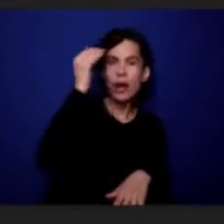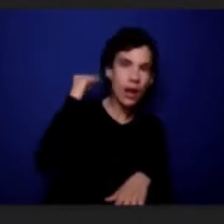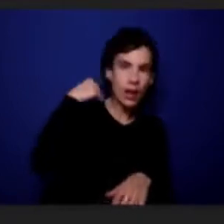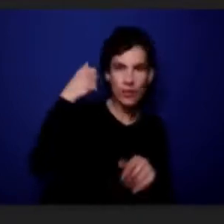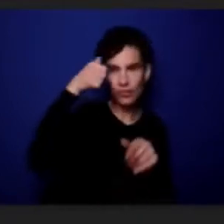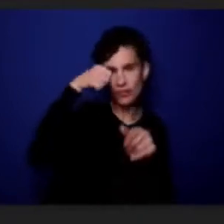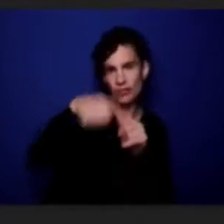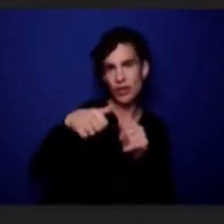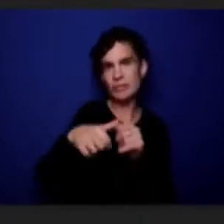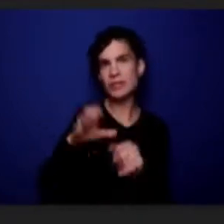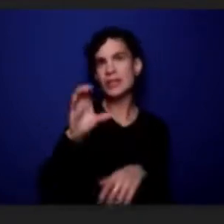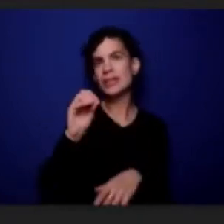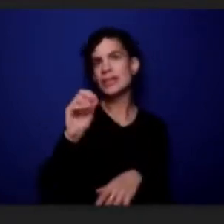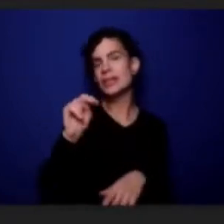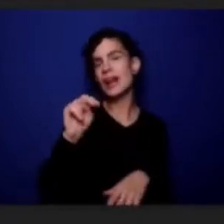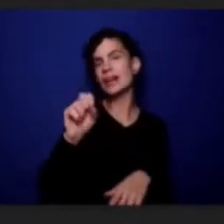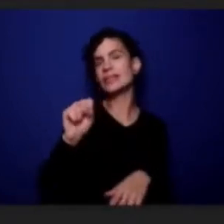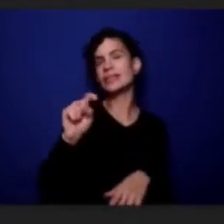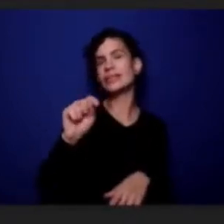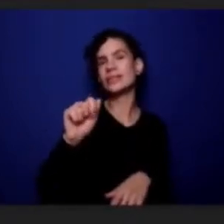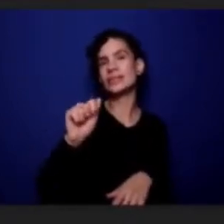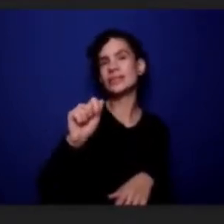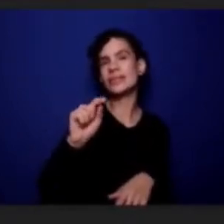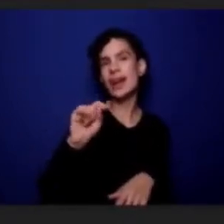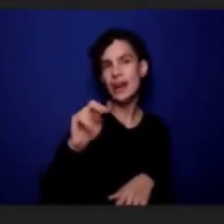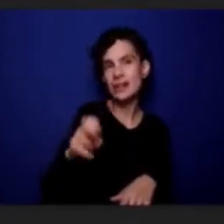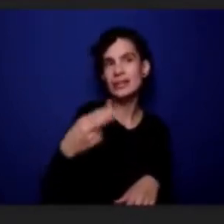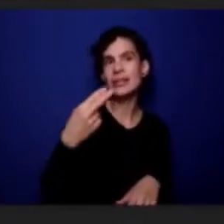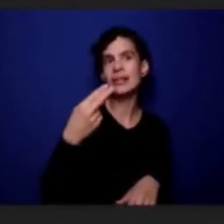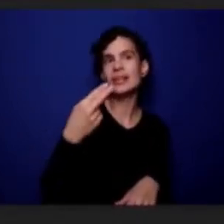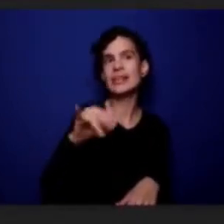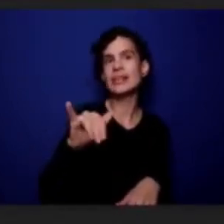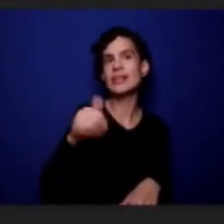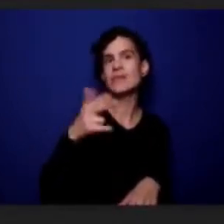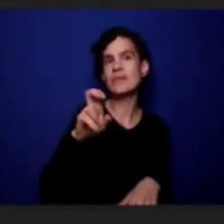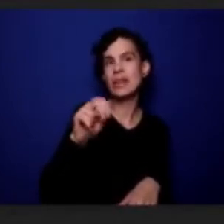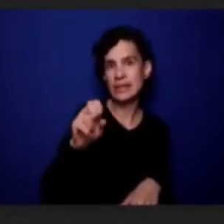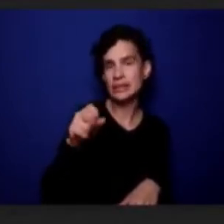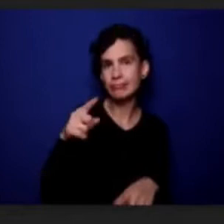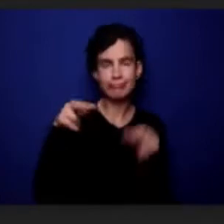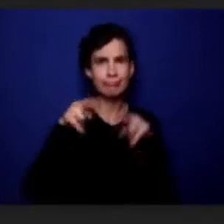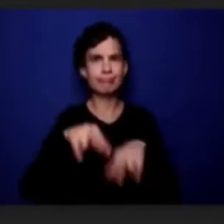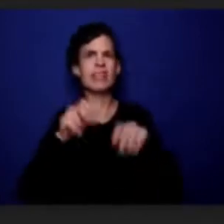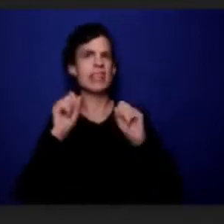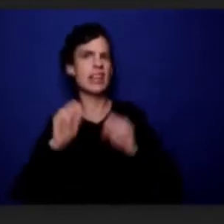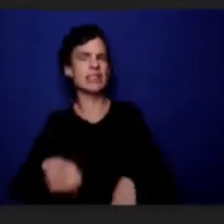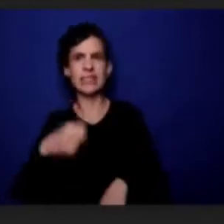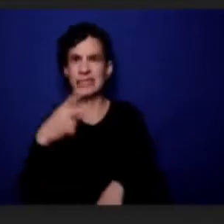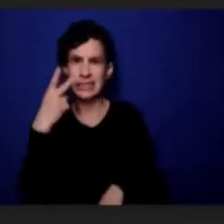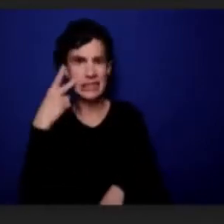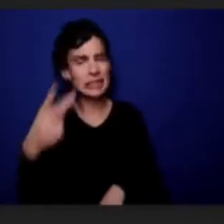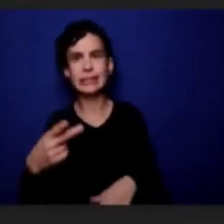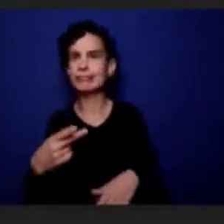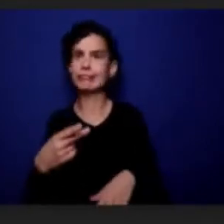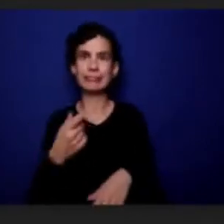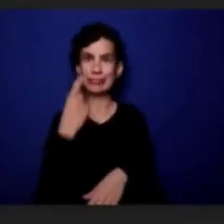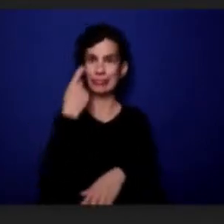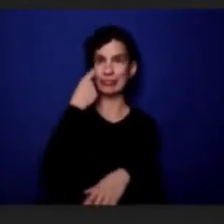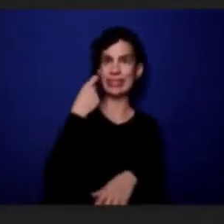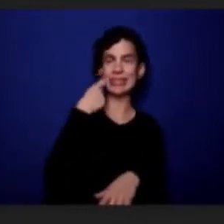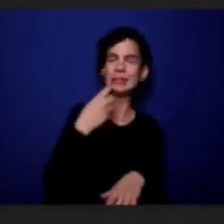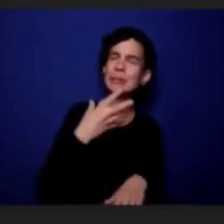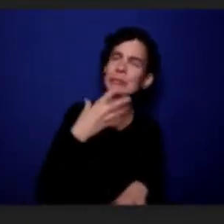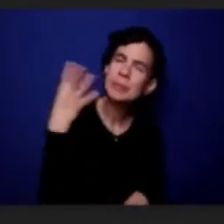snakes. There is a sort of account of someone sort of recalling Constantine Huygens looking at that painting,